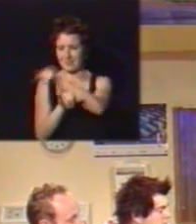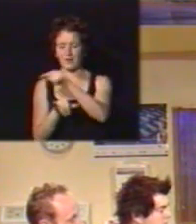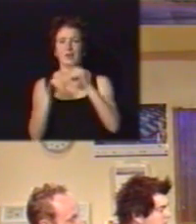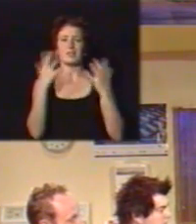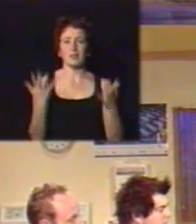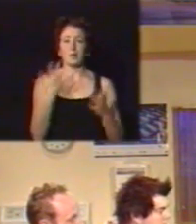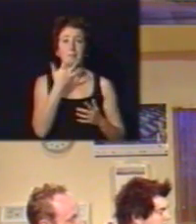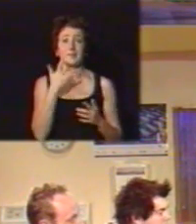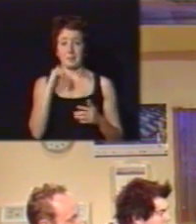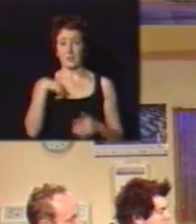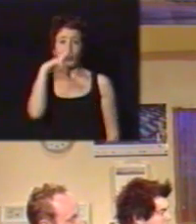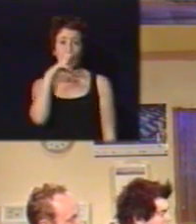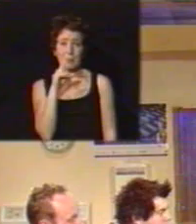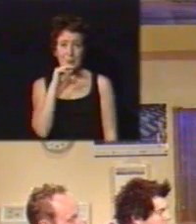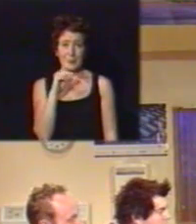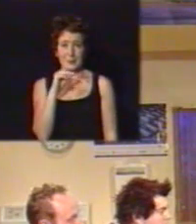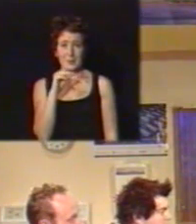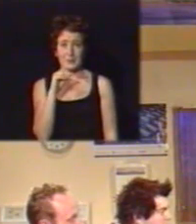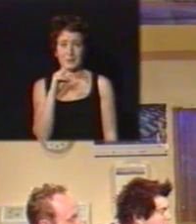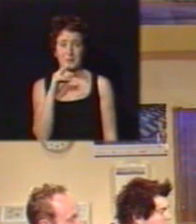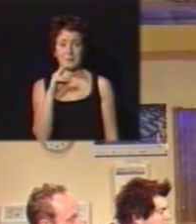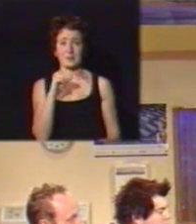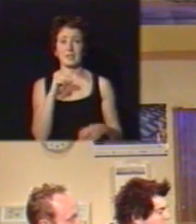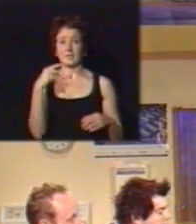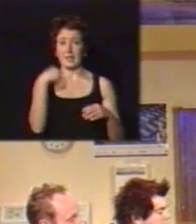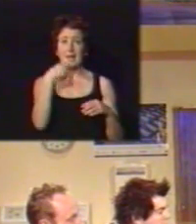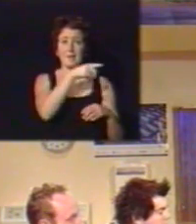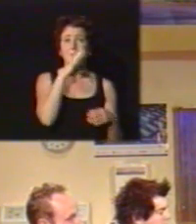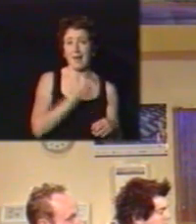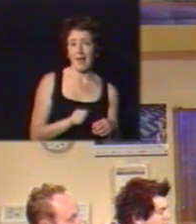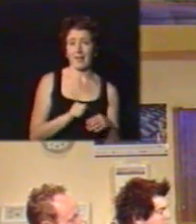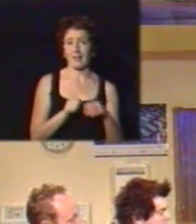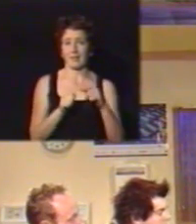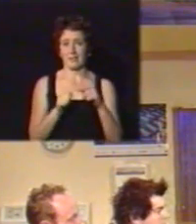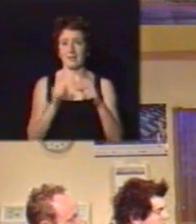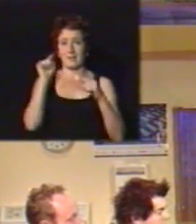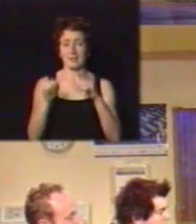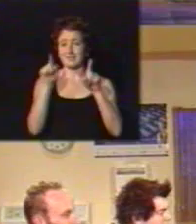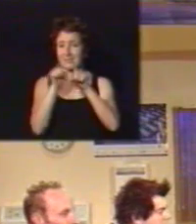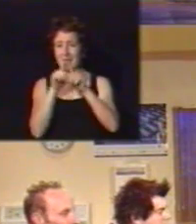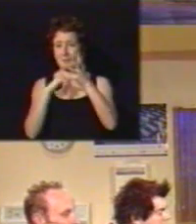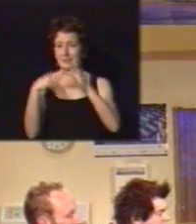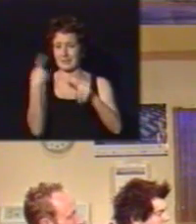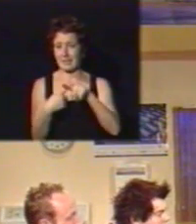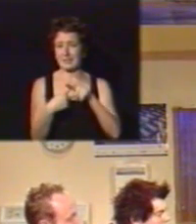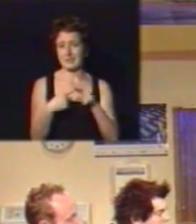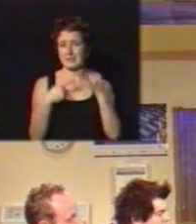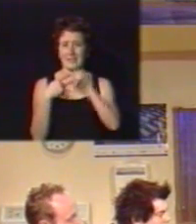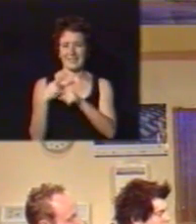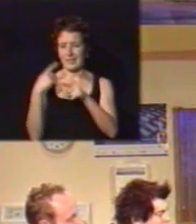say, 12 years old, you were raised as a female, you identify as male, you can take the necessary steps if you've been provided